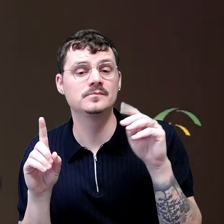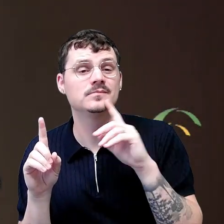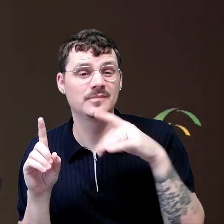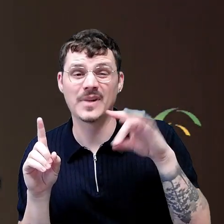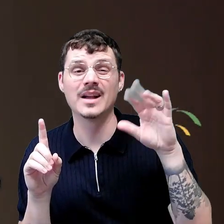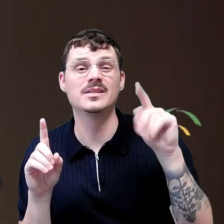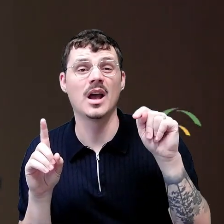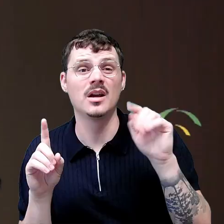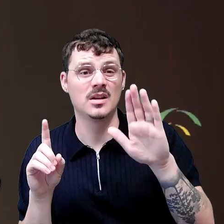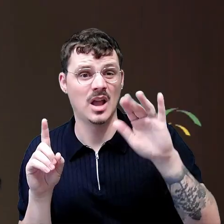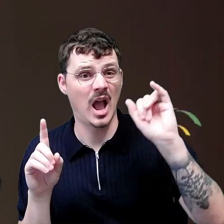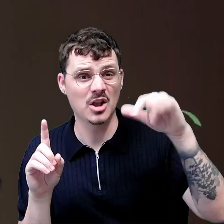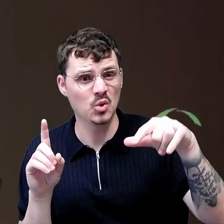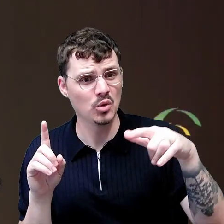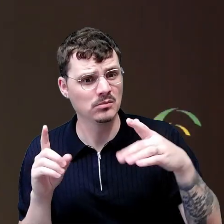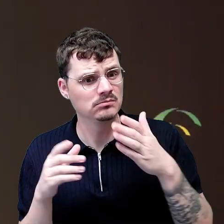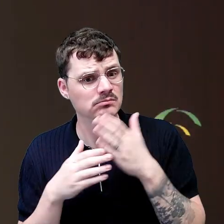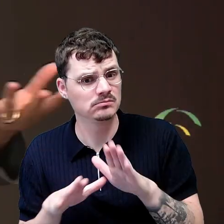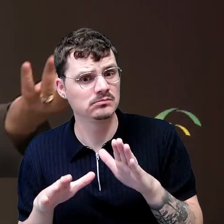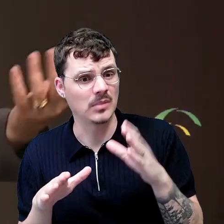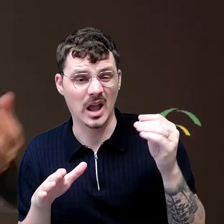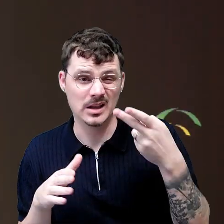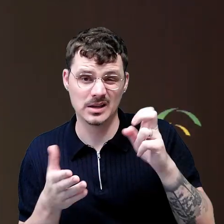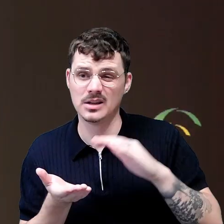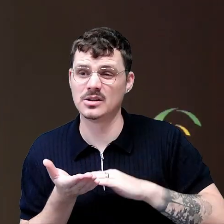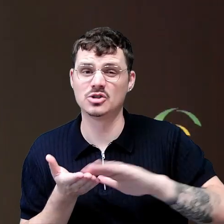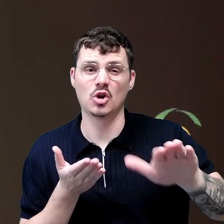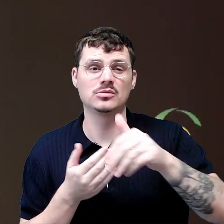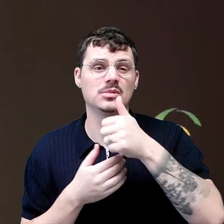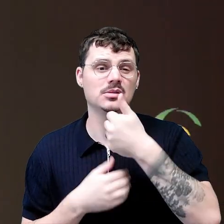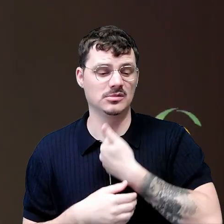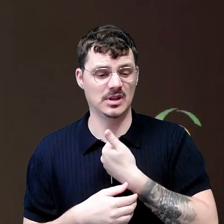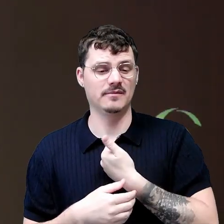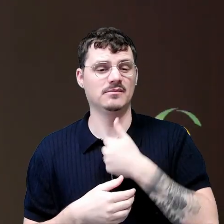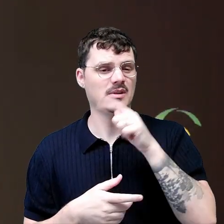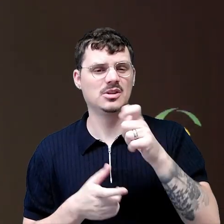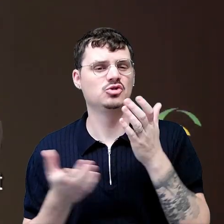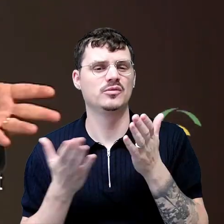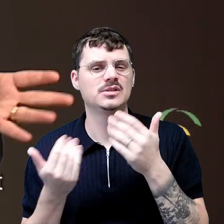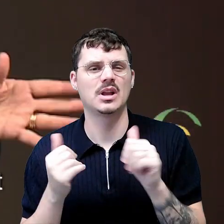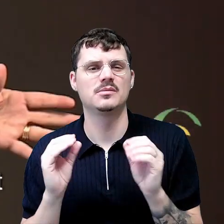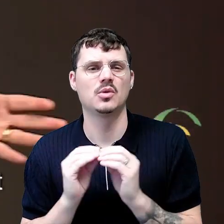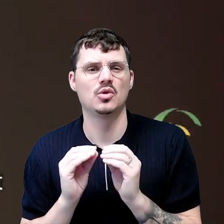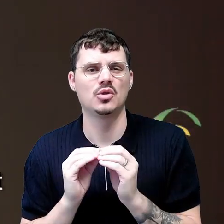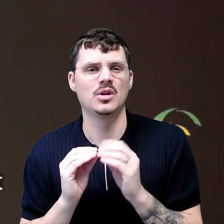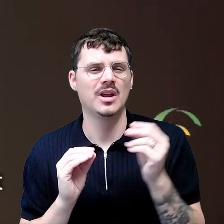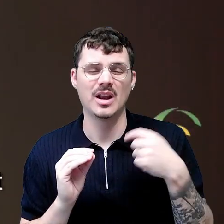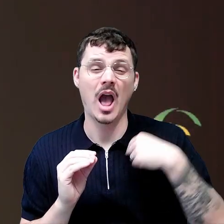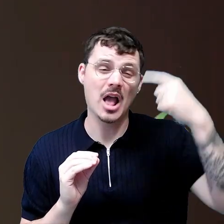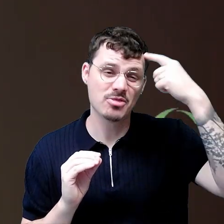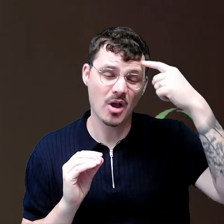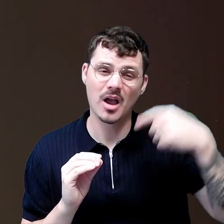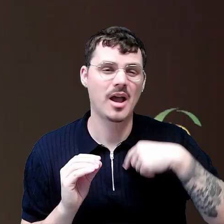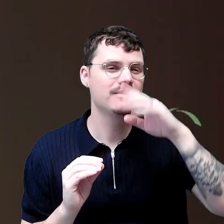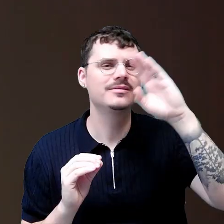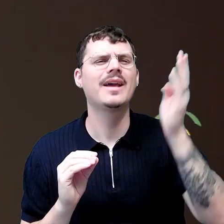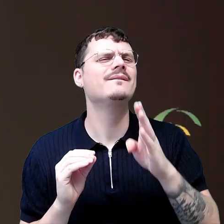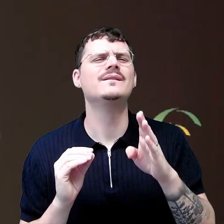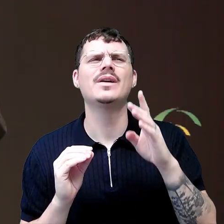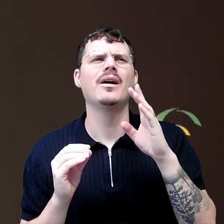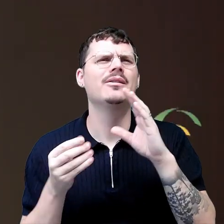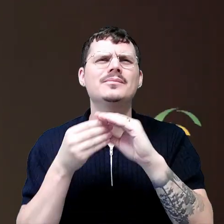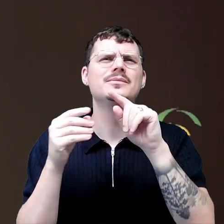turned out to have an average IQ, and he discharged himself from services. And I thought I was never going to hear about Tom ever